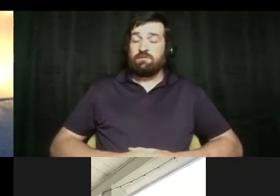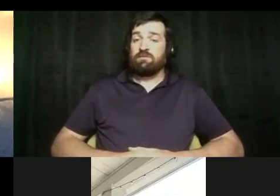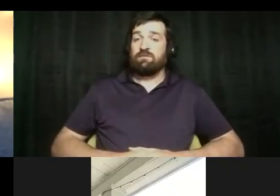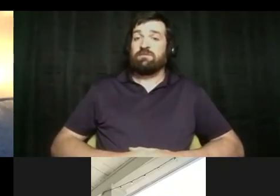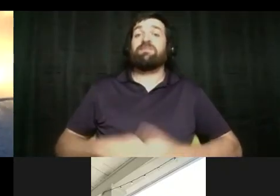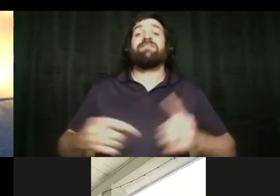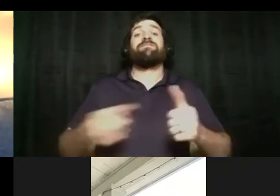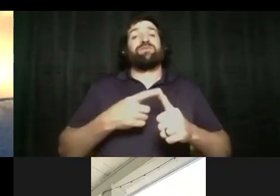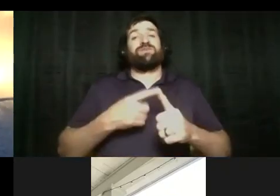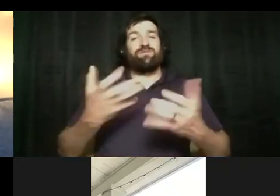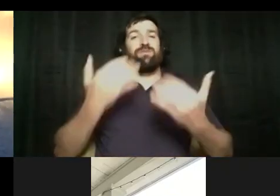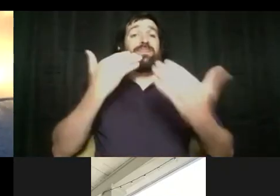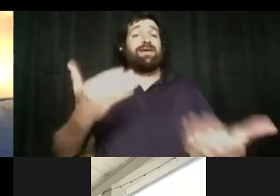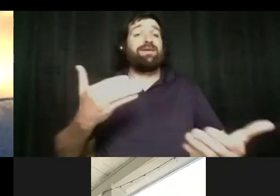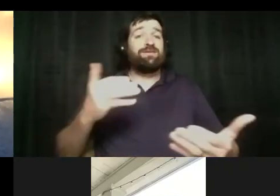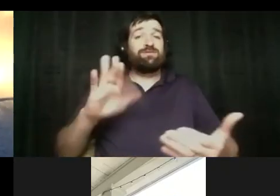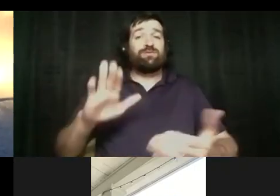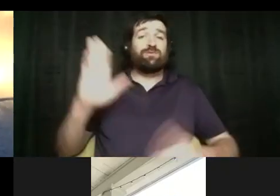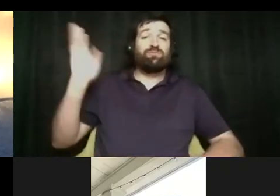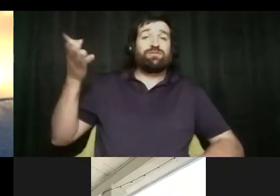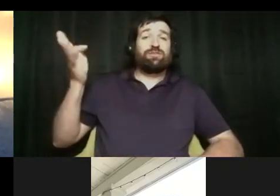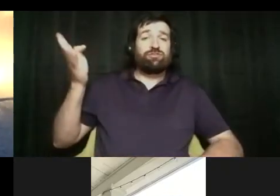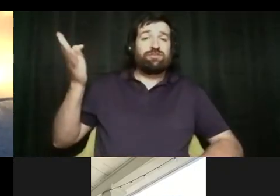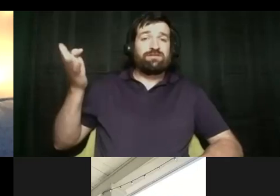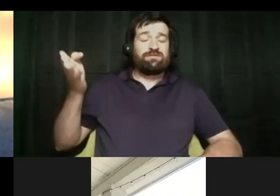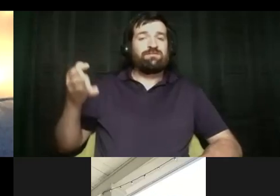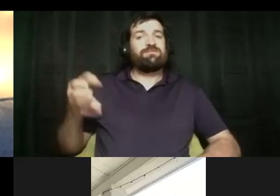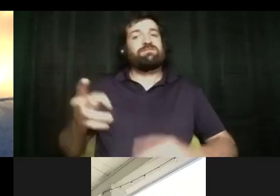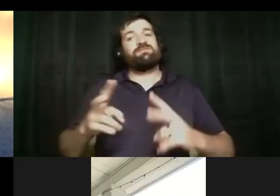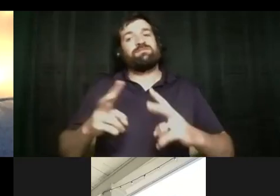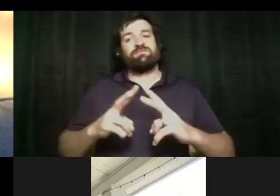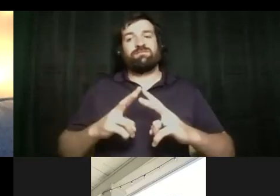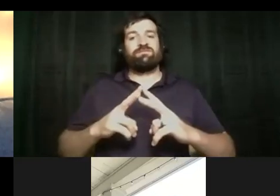First, I would like to thank you for your presentation. It's been very